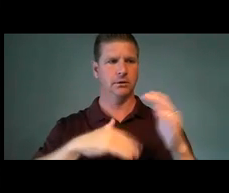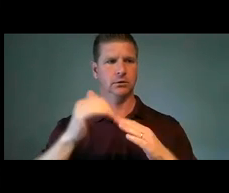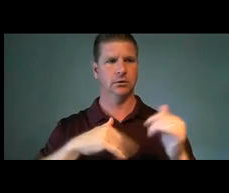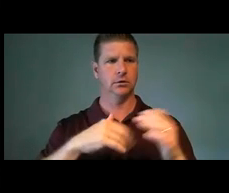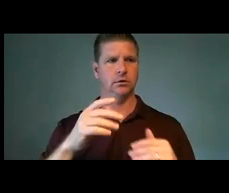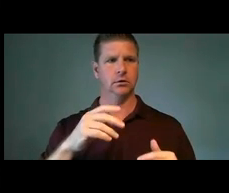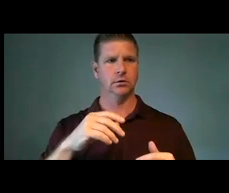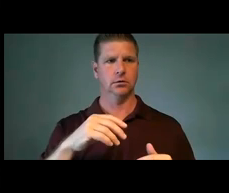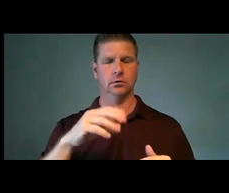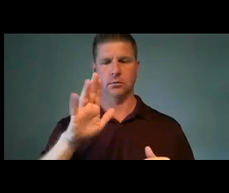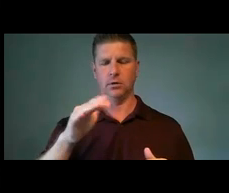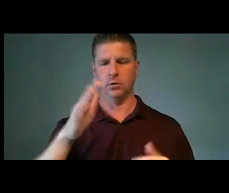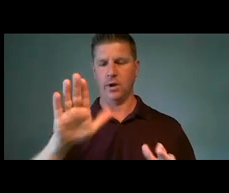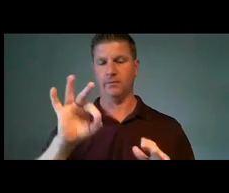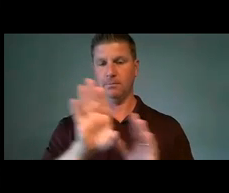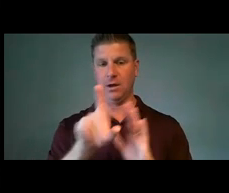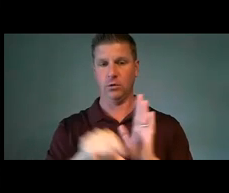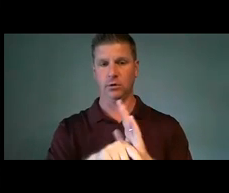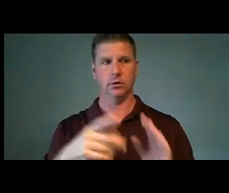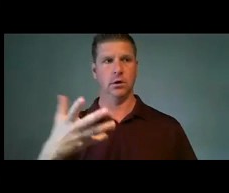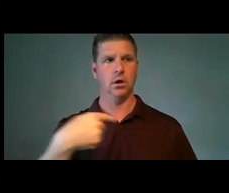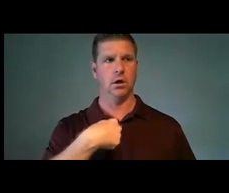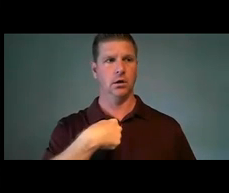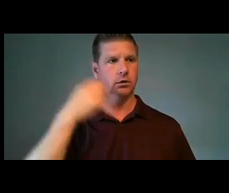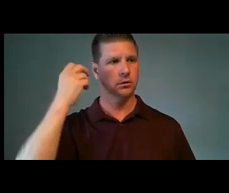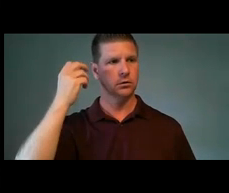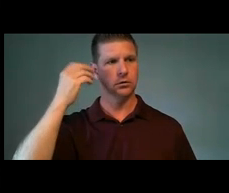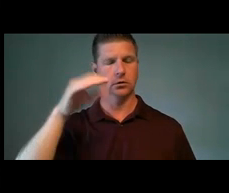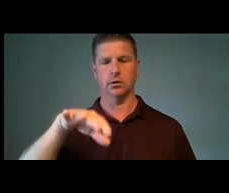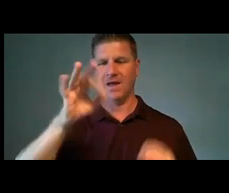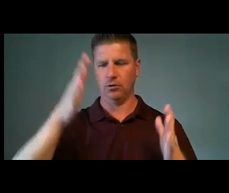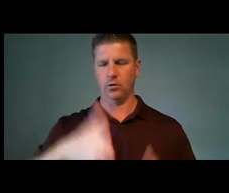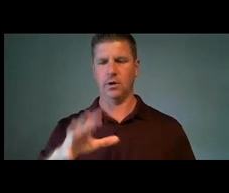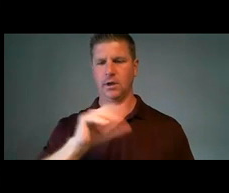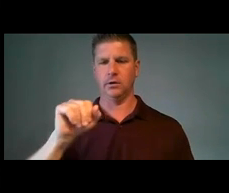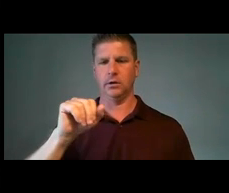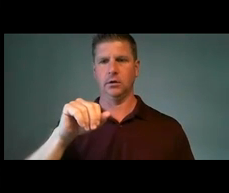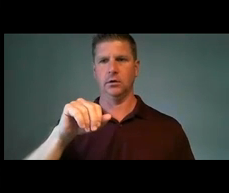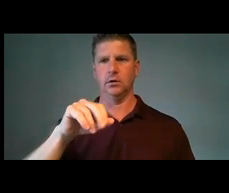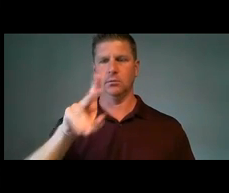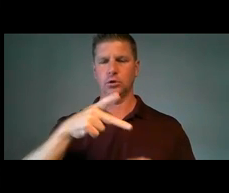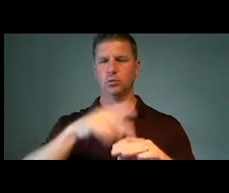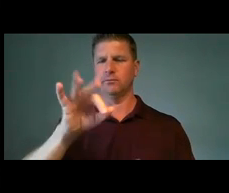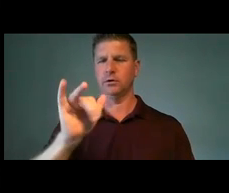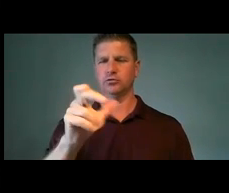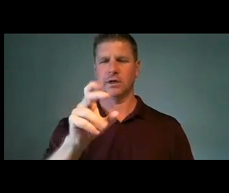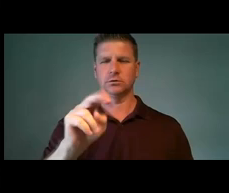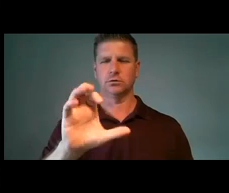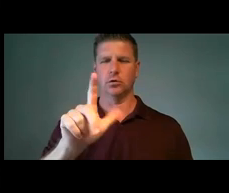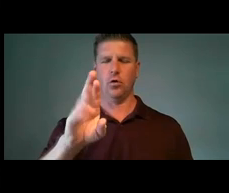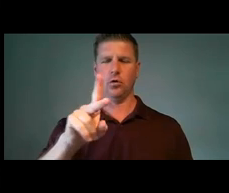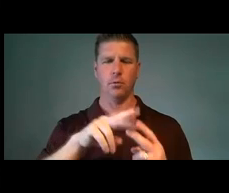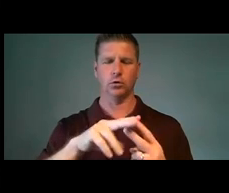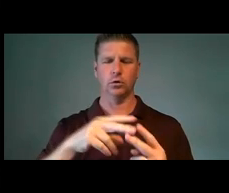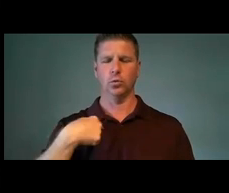By way of background, I'm the founder and principal of Jackson Clark Partners. We've worked over the